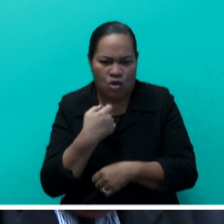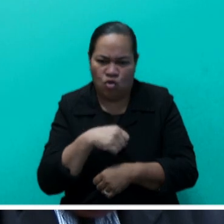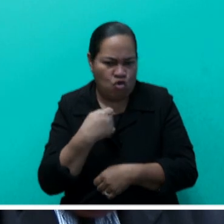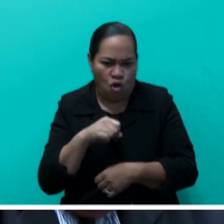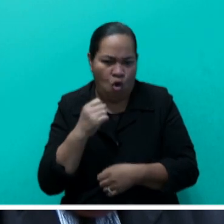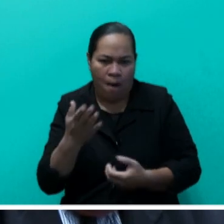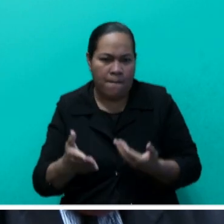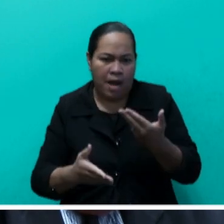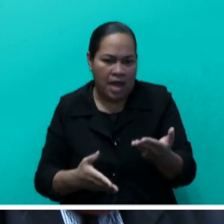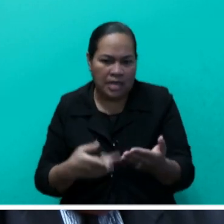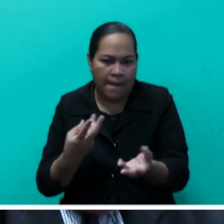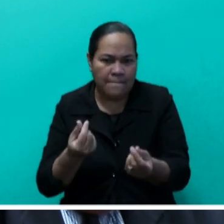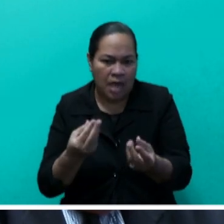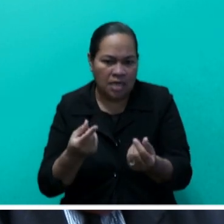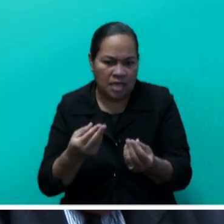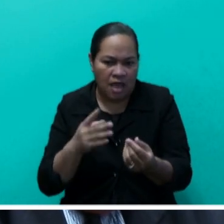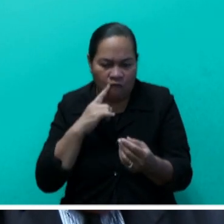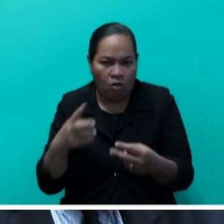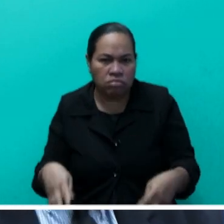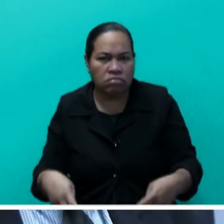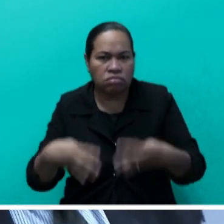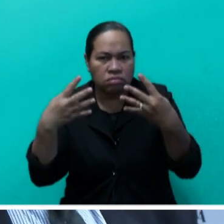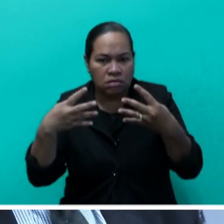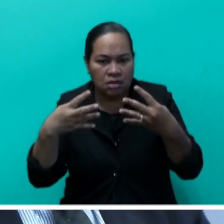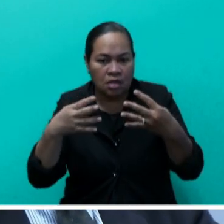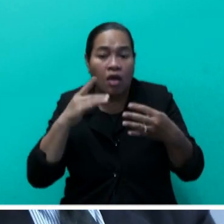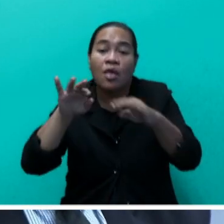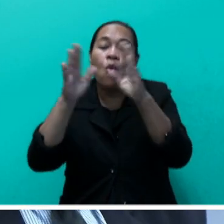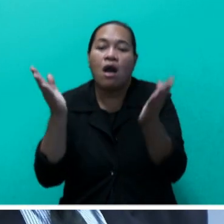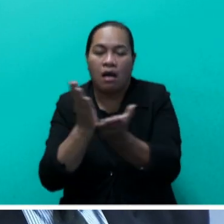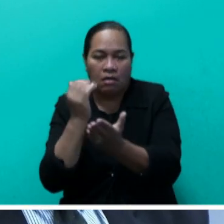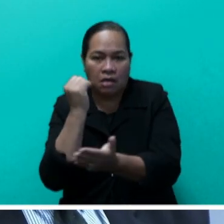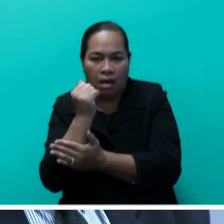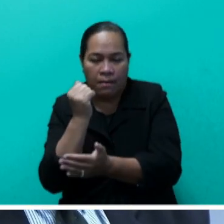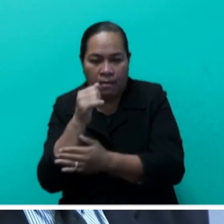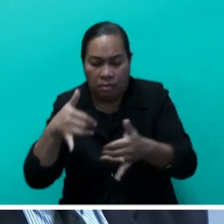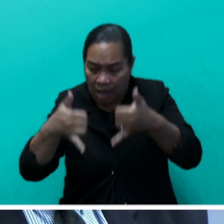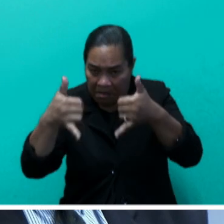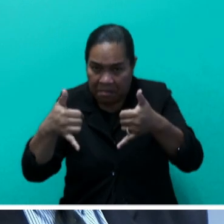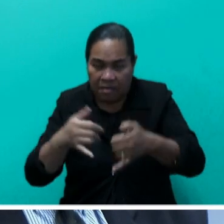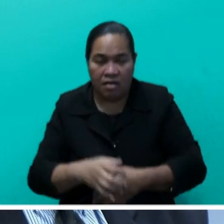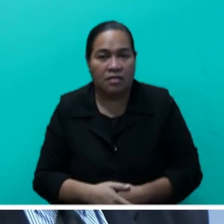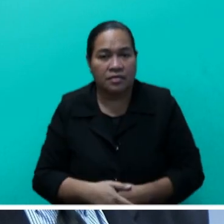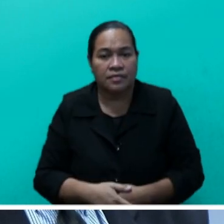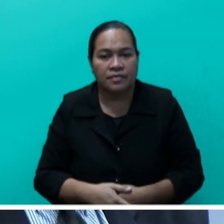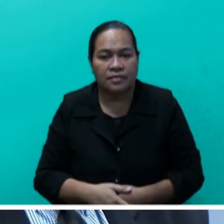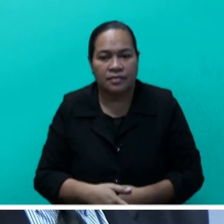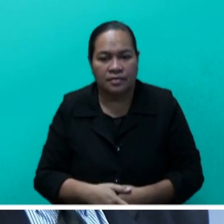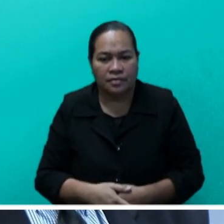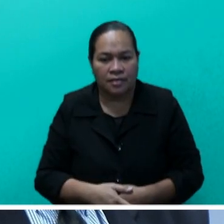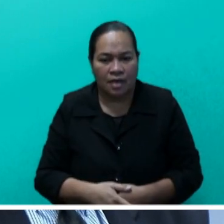money awarded for reaching the quarter-finals of the World Cup. Honourable Speaker,